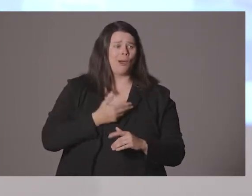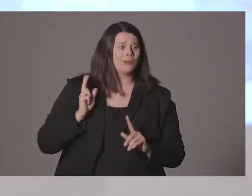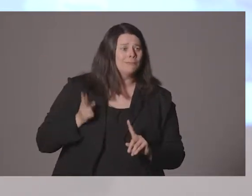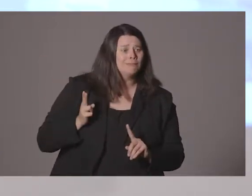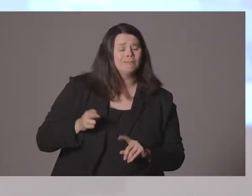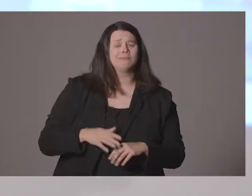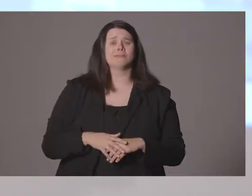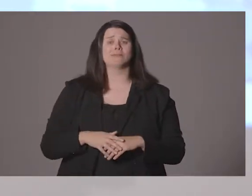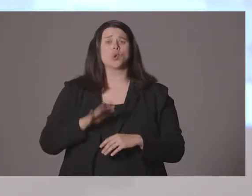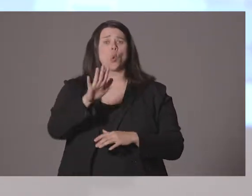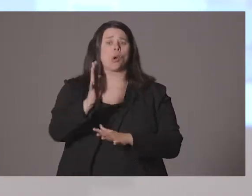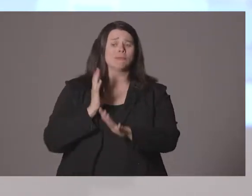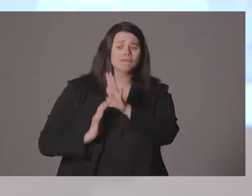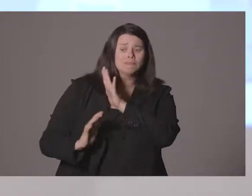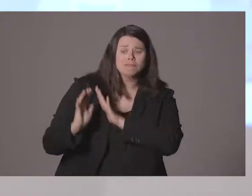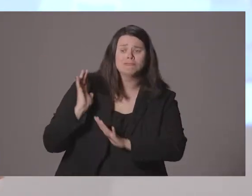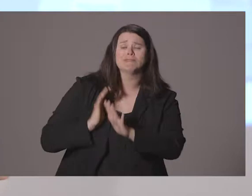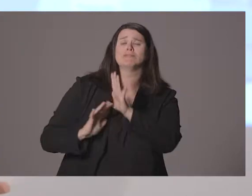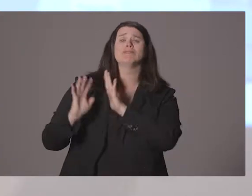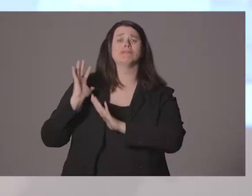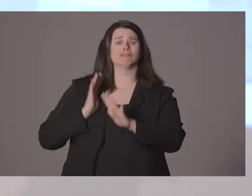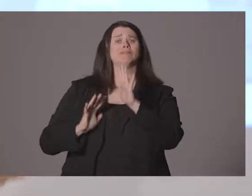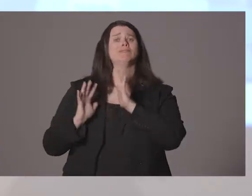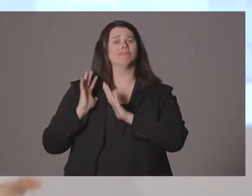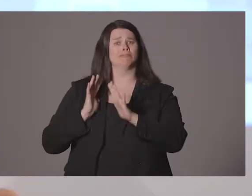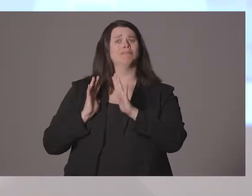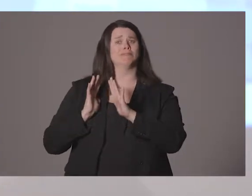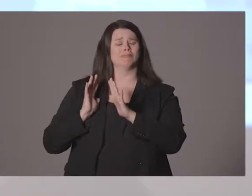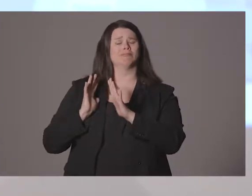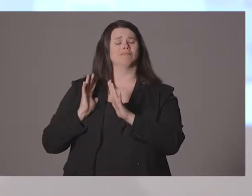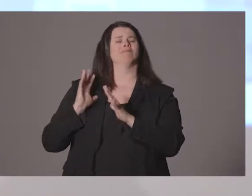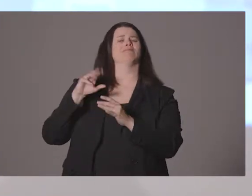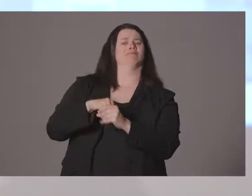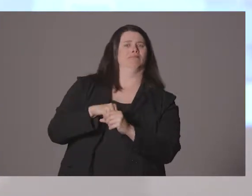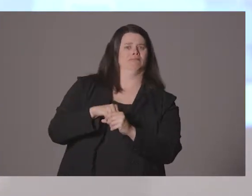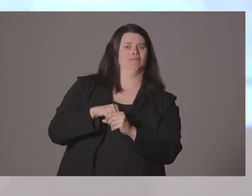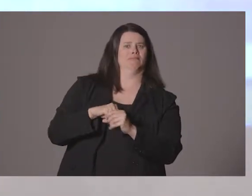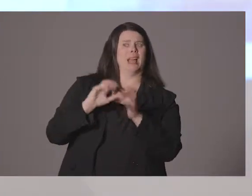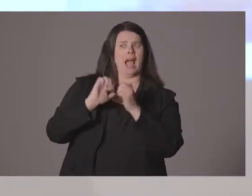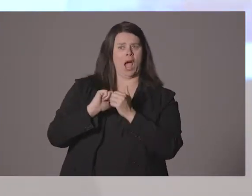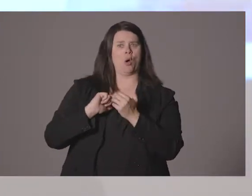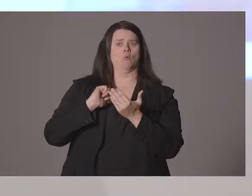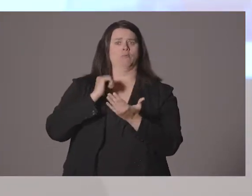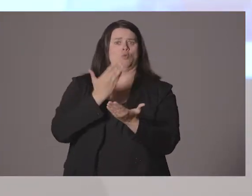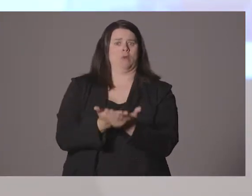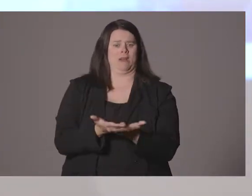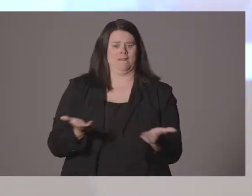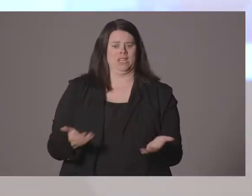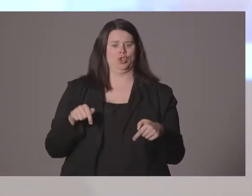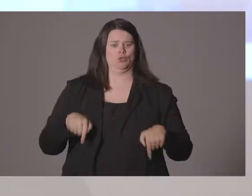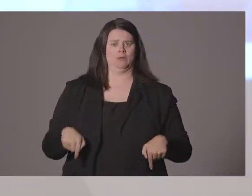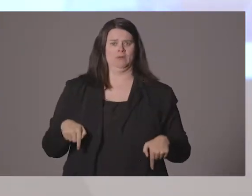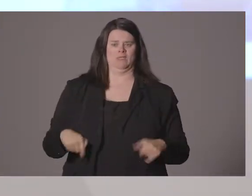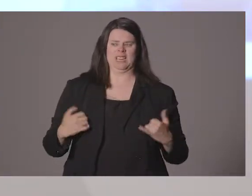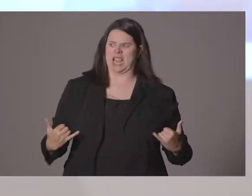is in coming to being here in this room right now. What your